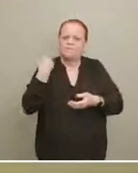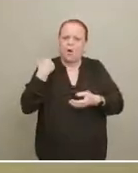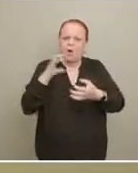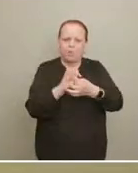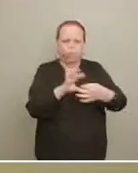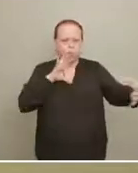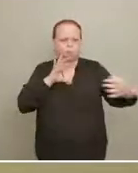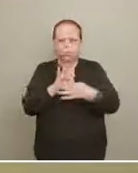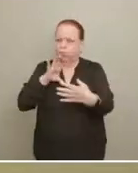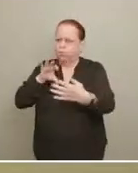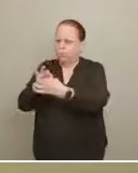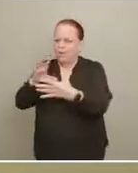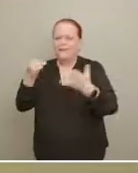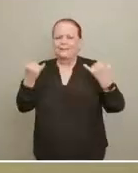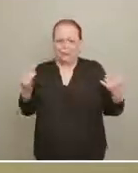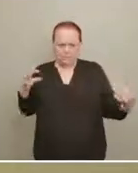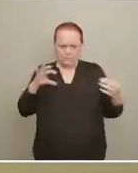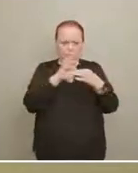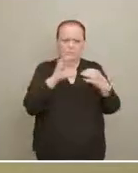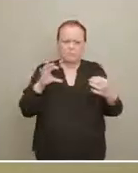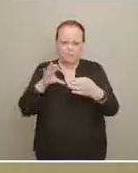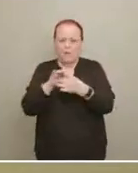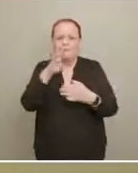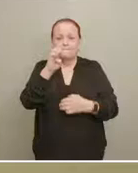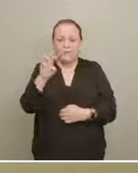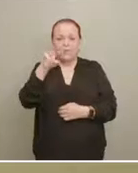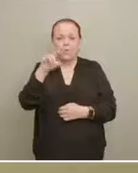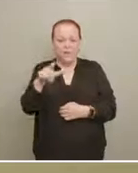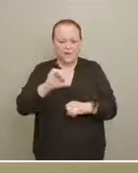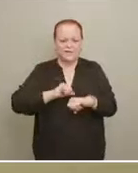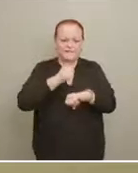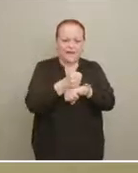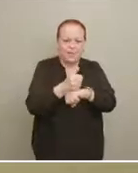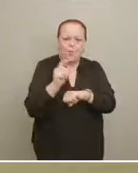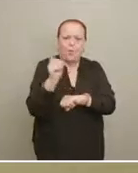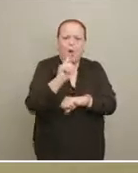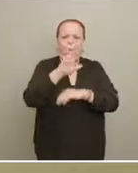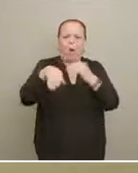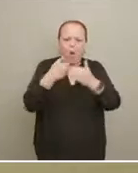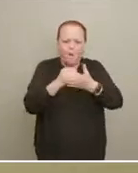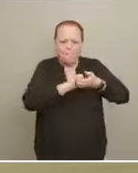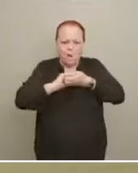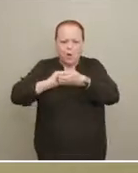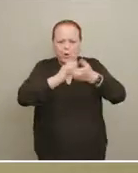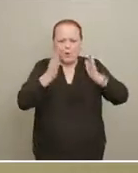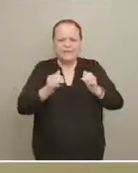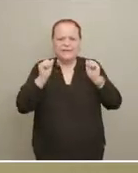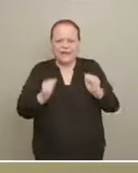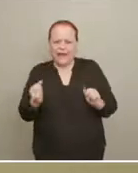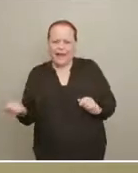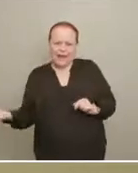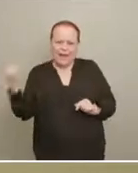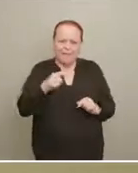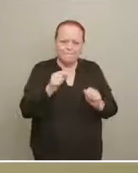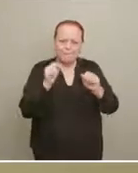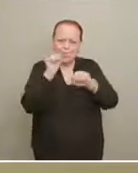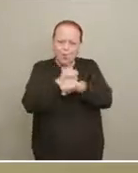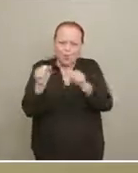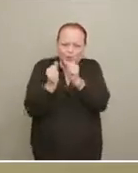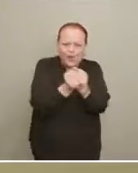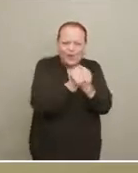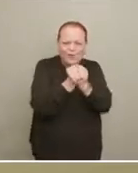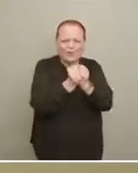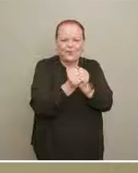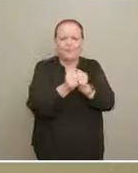so Be Well has created a platform, a place for all of those partners to come together and lock arms more intentionally. And